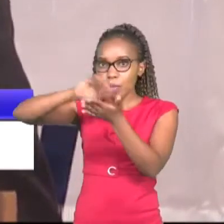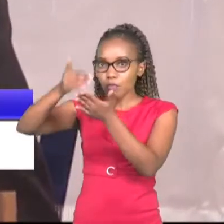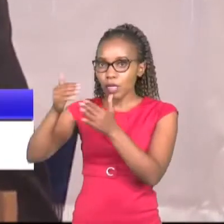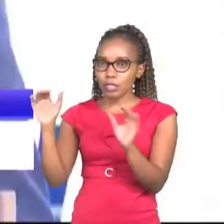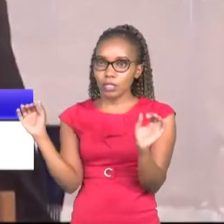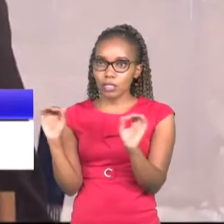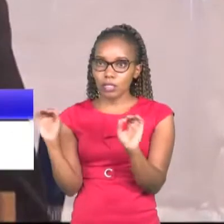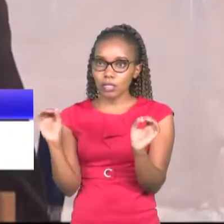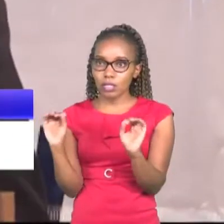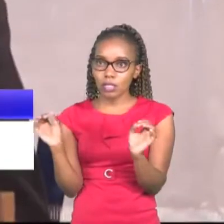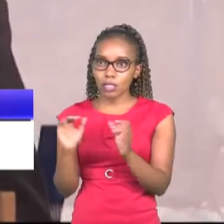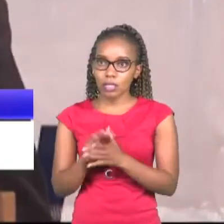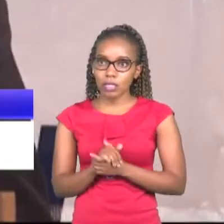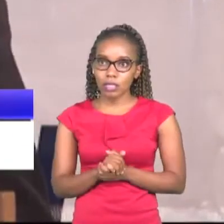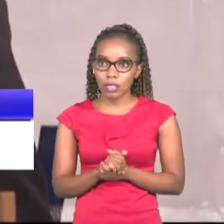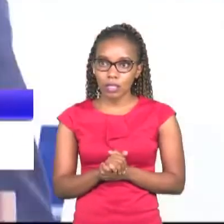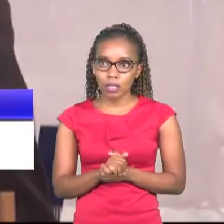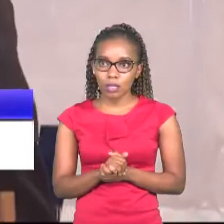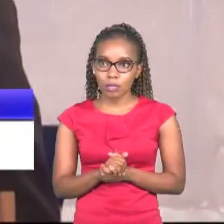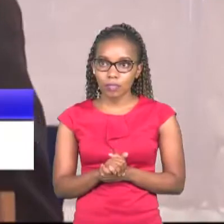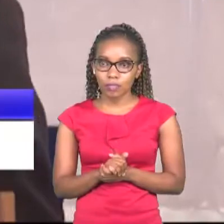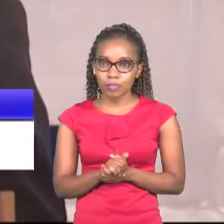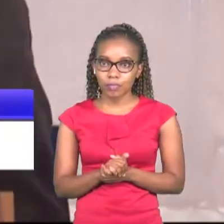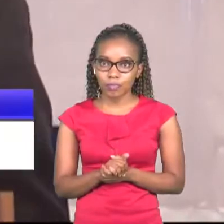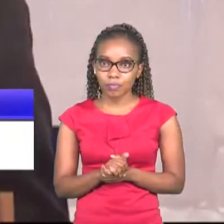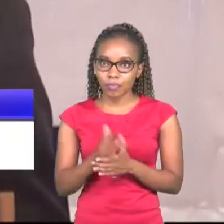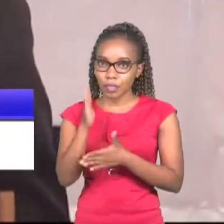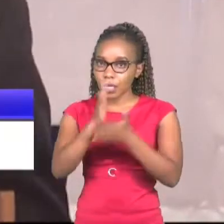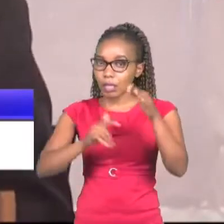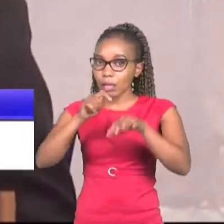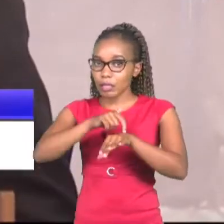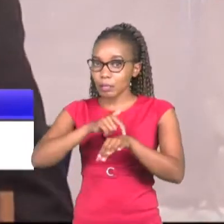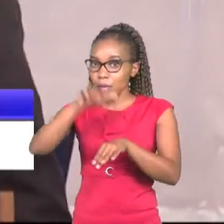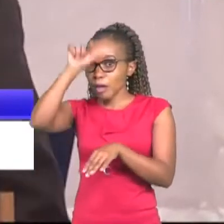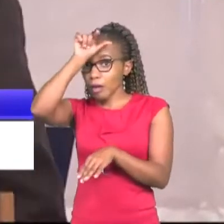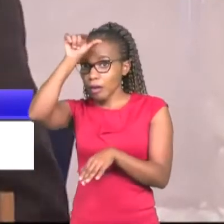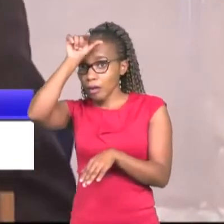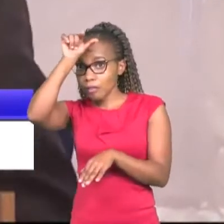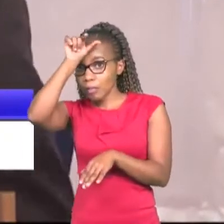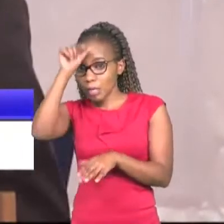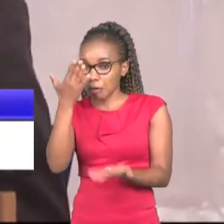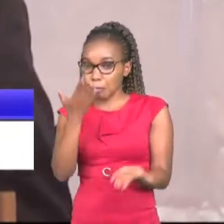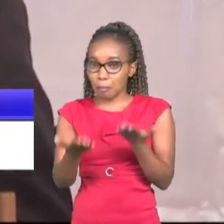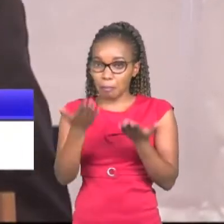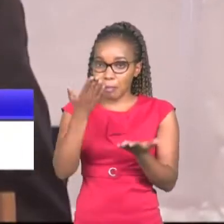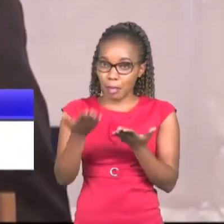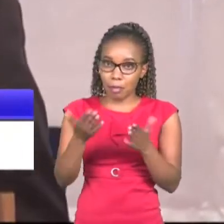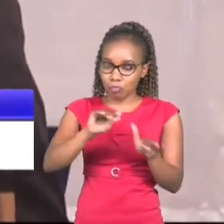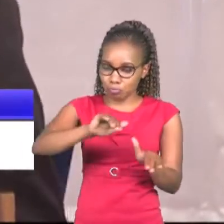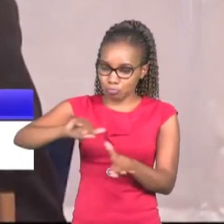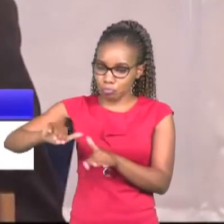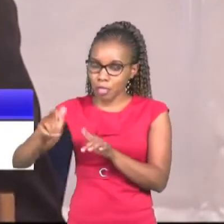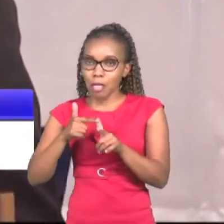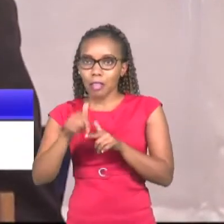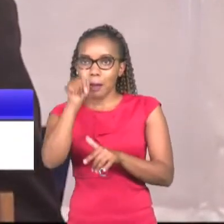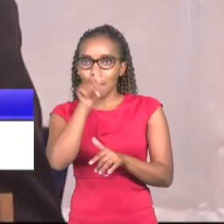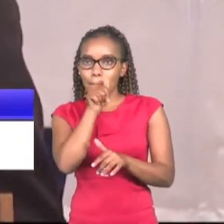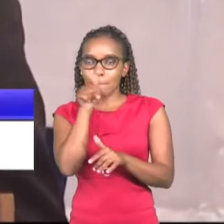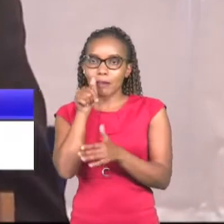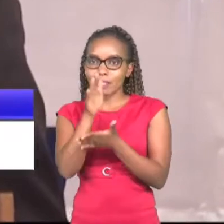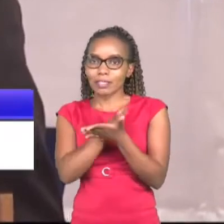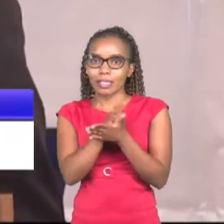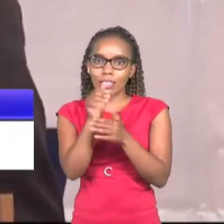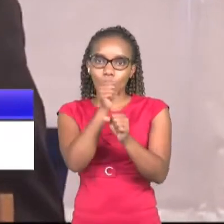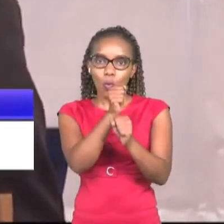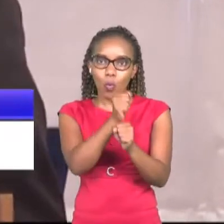You've heard me say this before. Sometimes government needs to just get out of the way and let the private sector do the work.